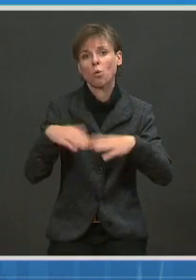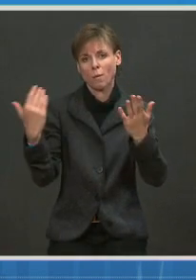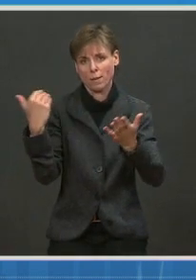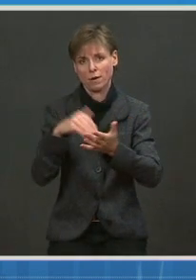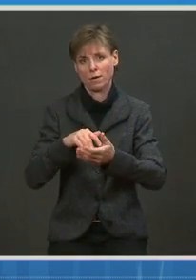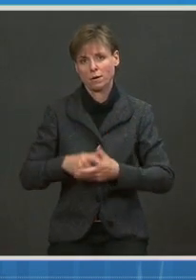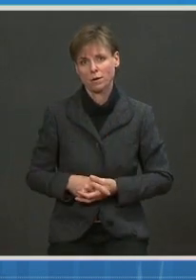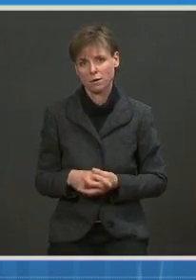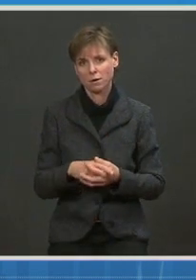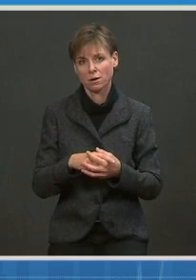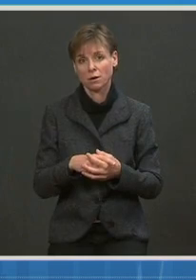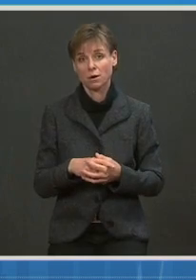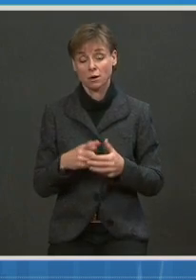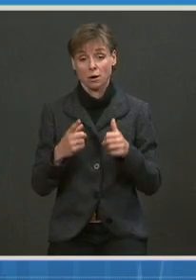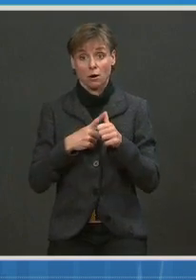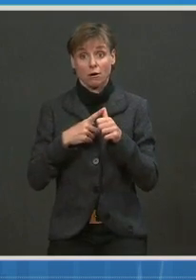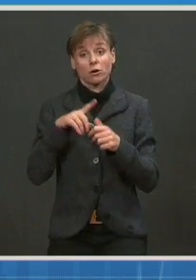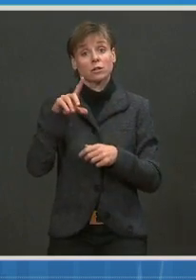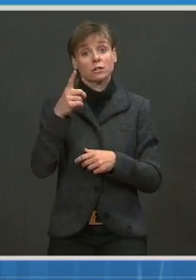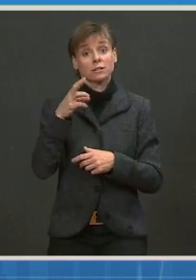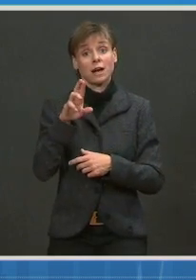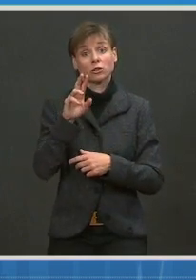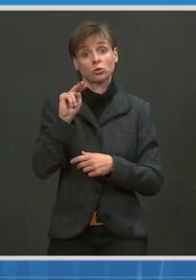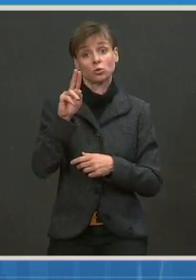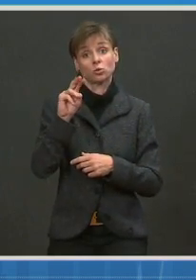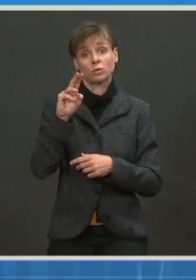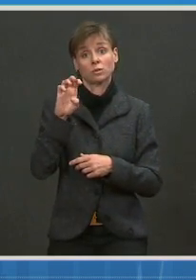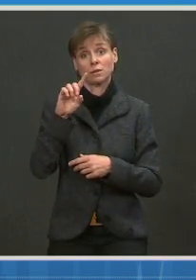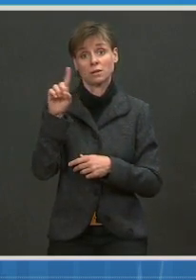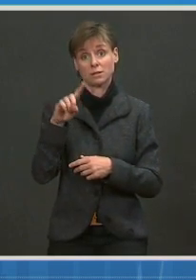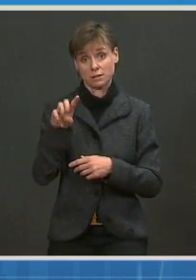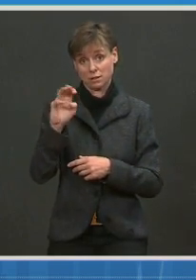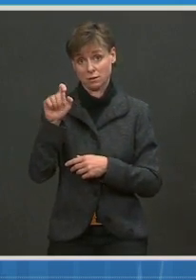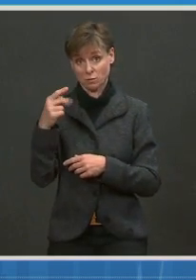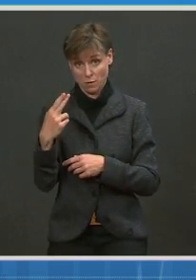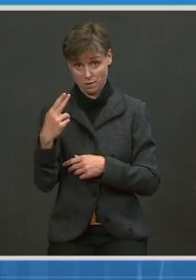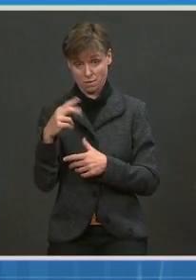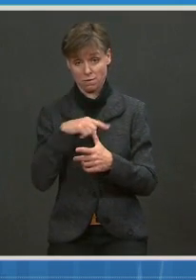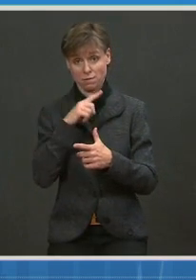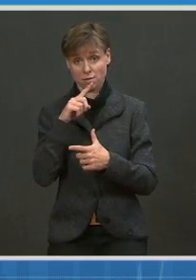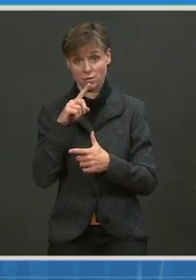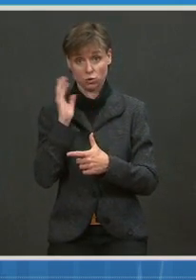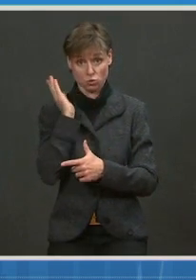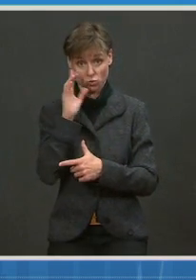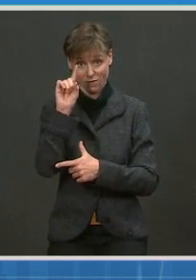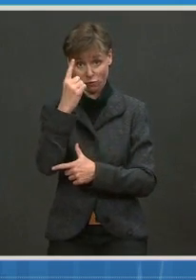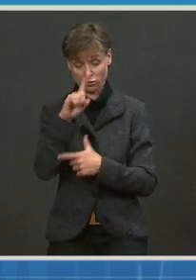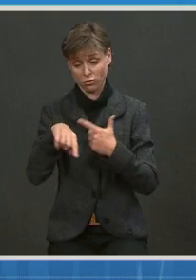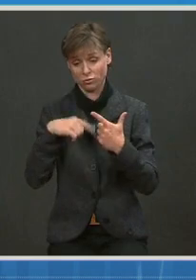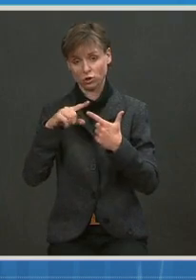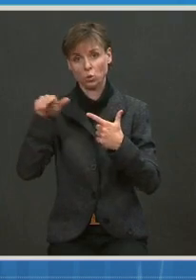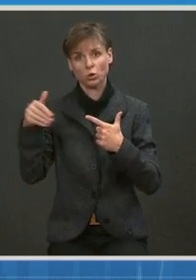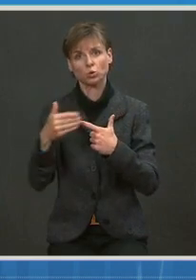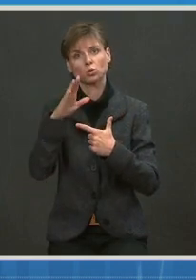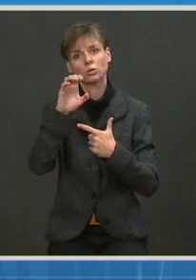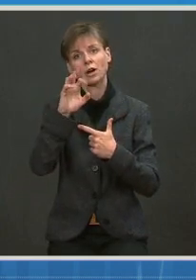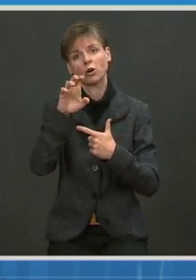First, you will hear from Dr. Nunez-Smith. She will then introduce Carol Johnson, the White House testing